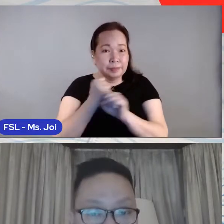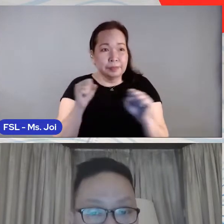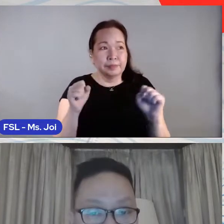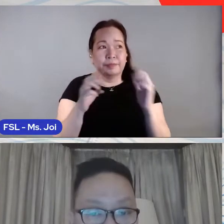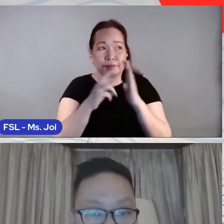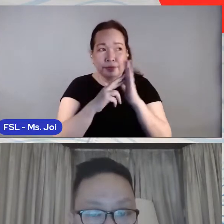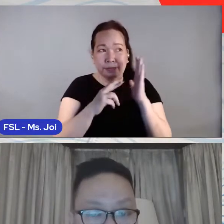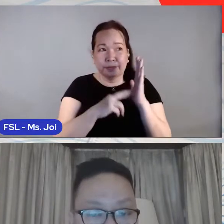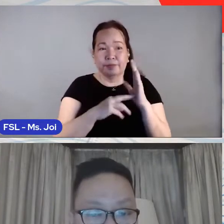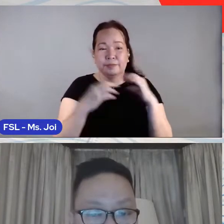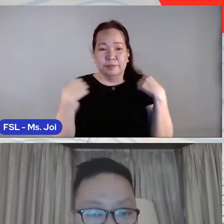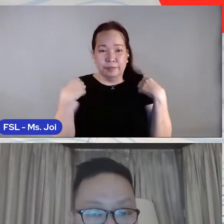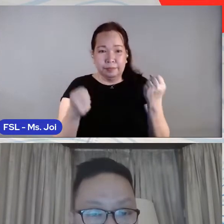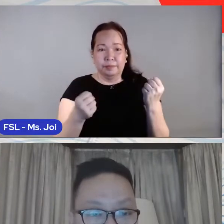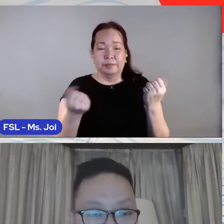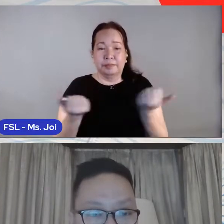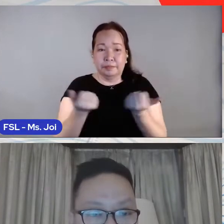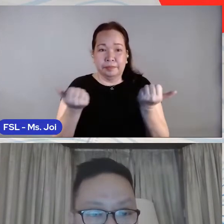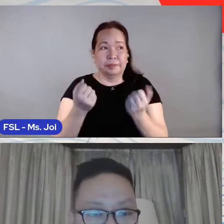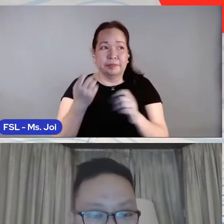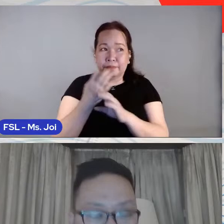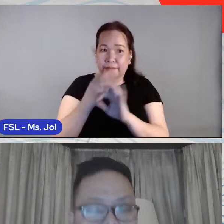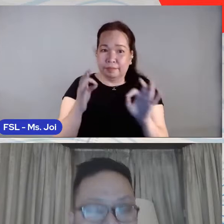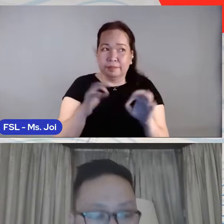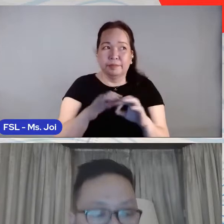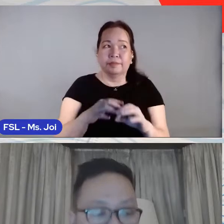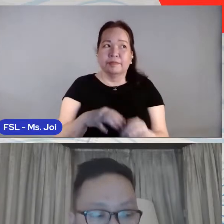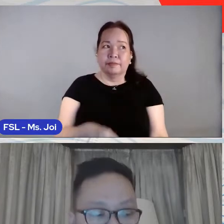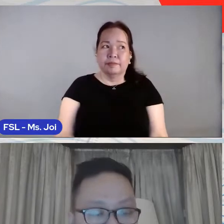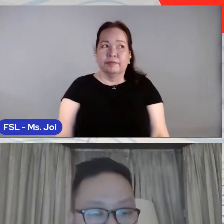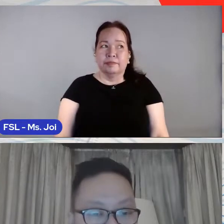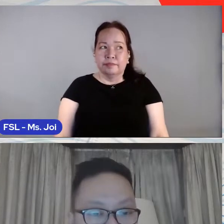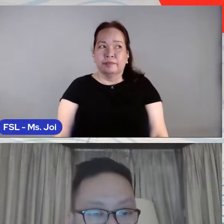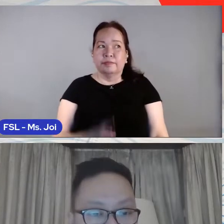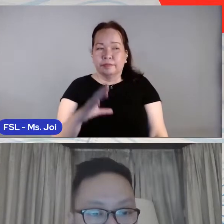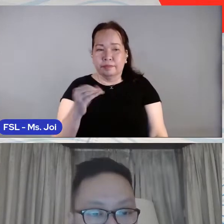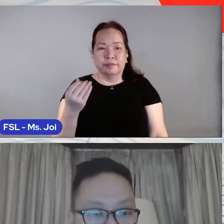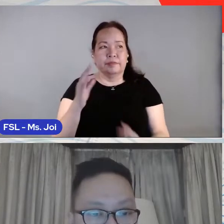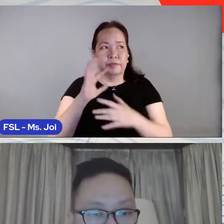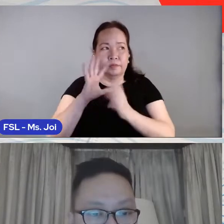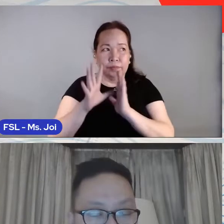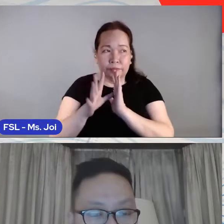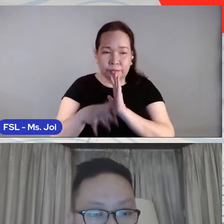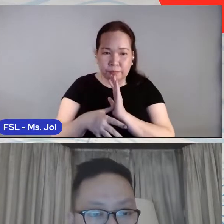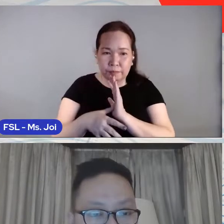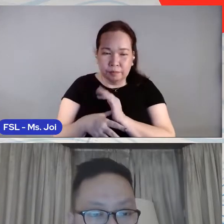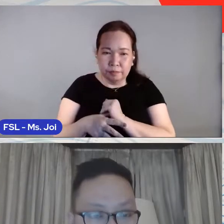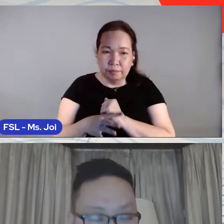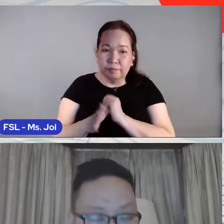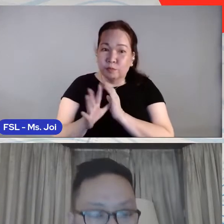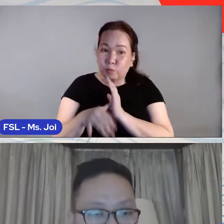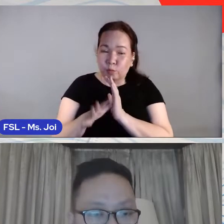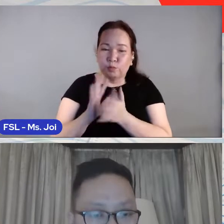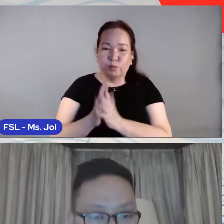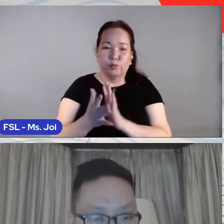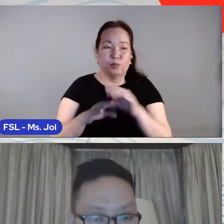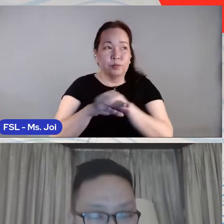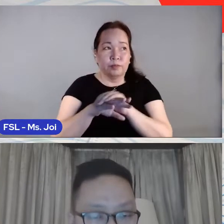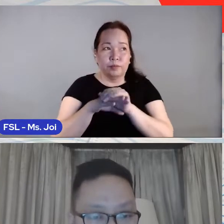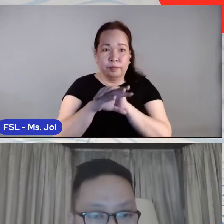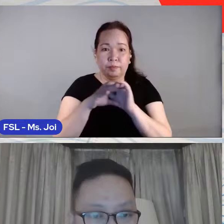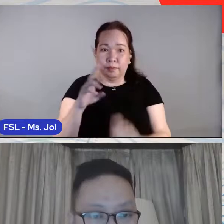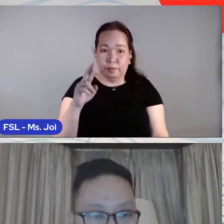it's available for free. Antigen tests for free. And also, COMELEC has made the RMA process accessible to people who are